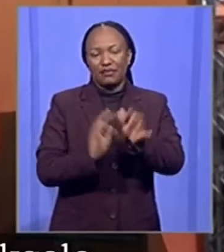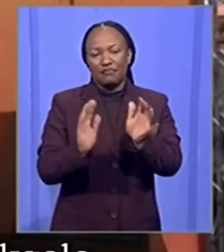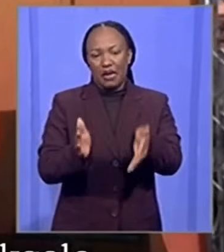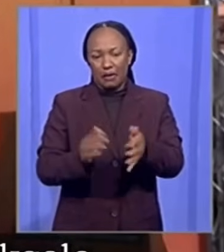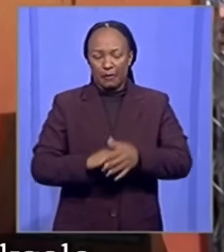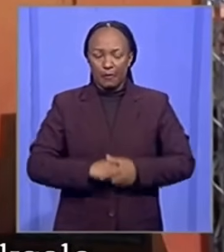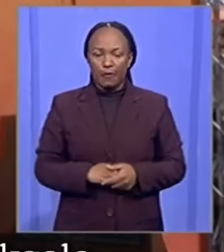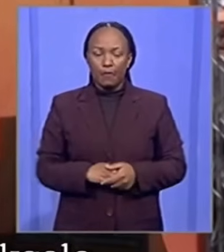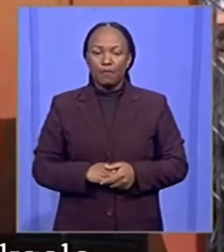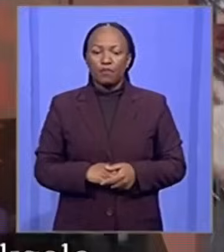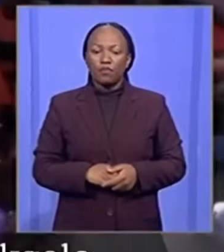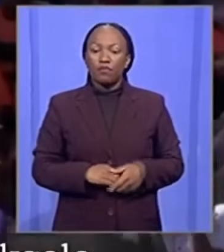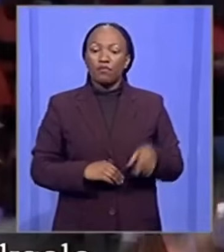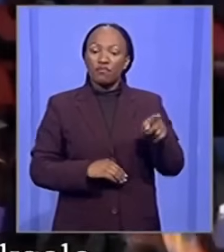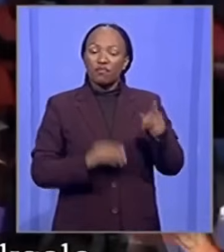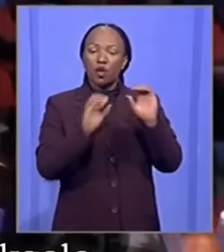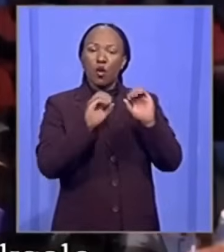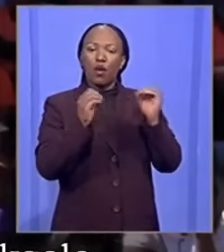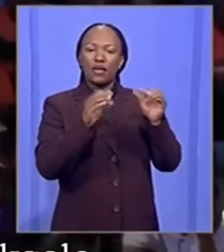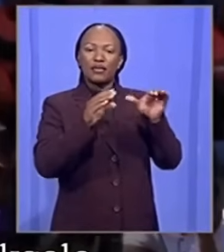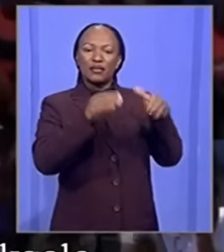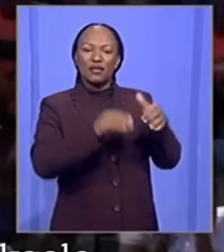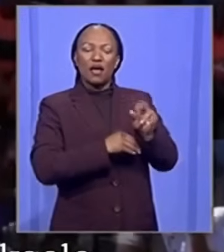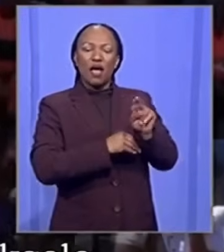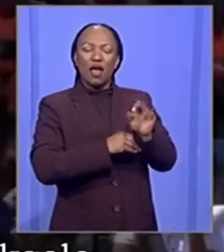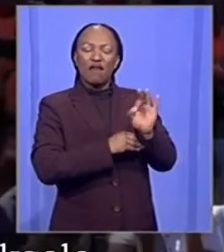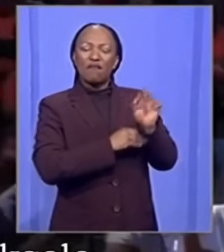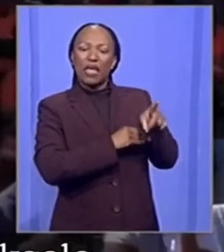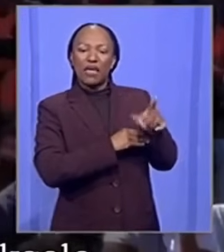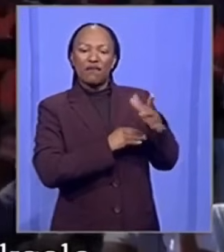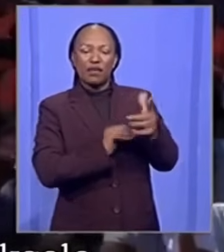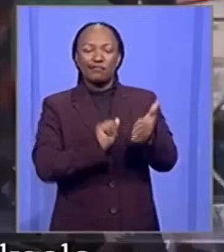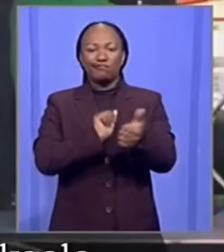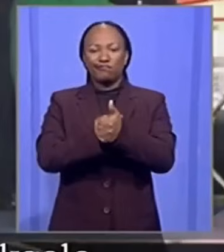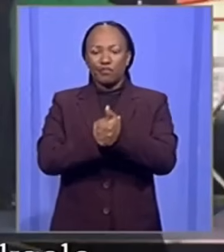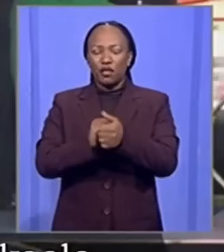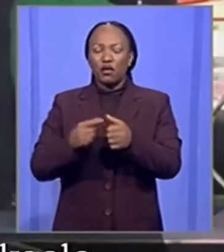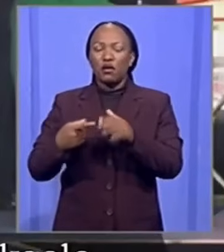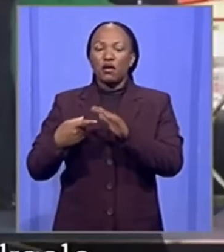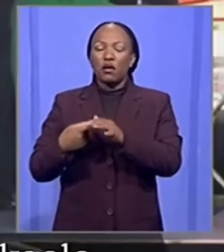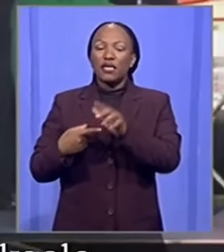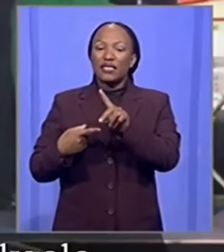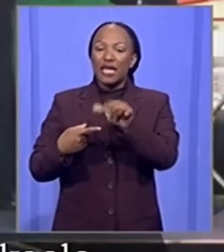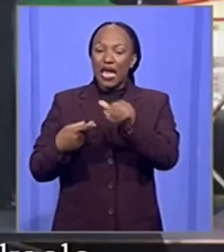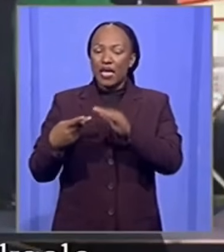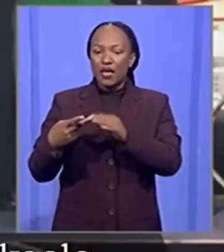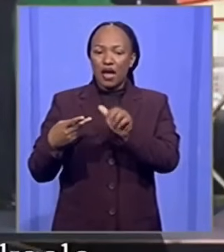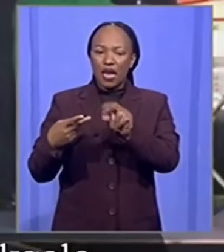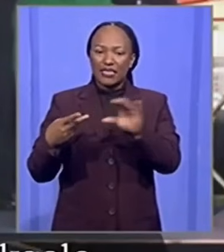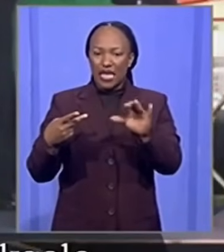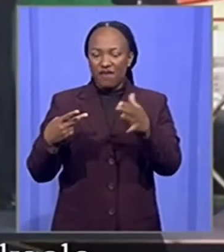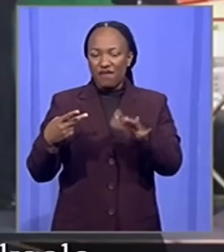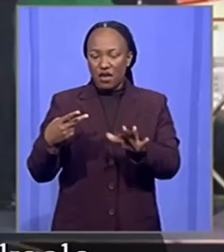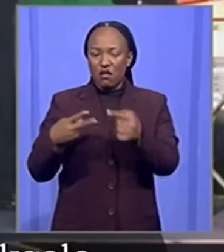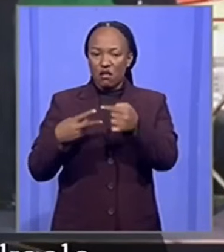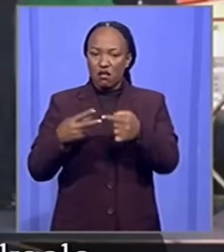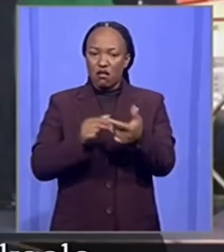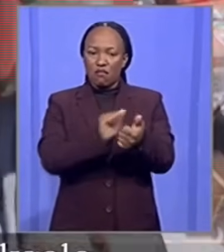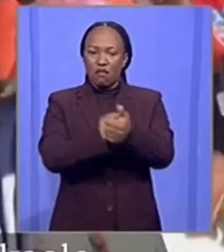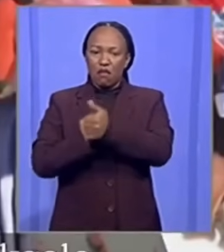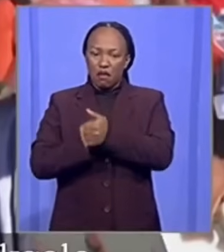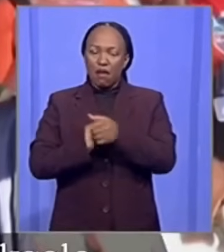wa NFP o nkile qeto ya kena lenyalo la dipolotiki le ANC le DA ka mora ho ba le kopano le mekga ena ntle